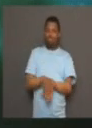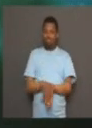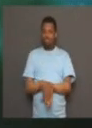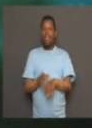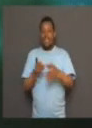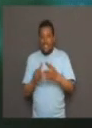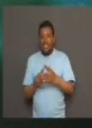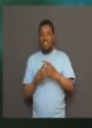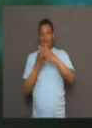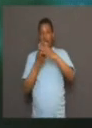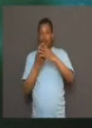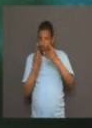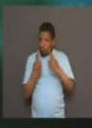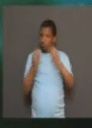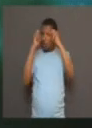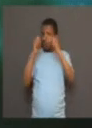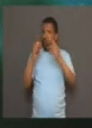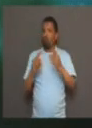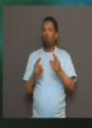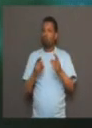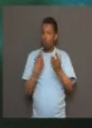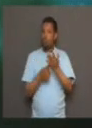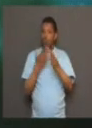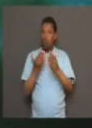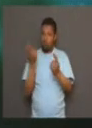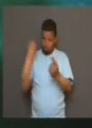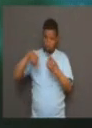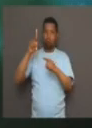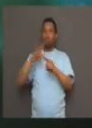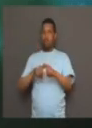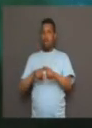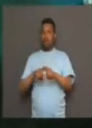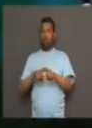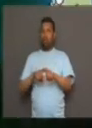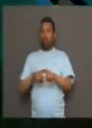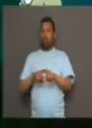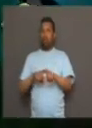Try to do this now, and I will be right back.